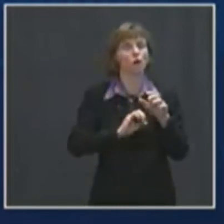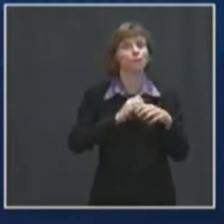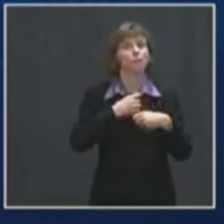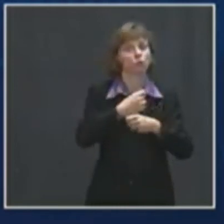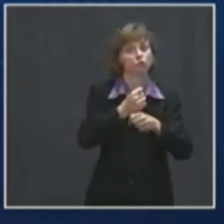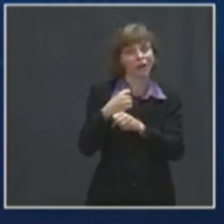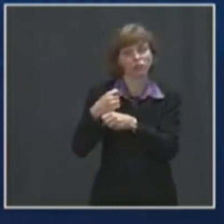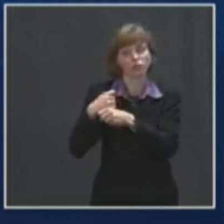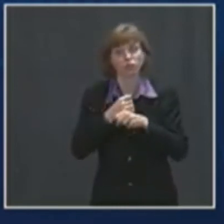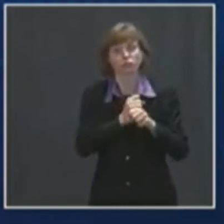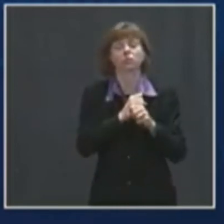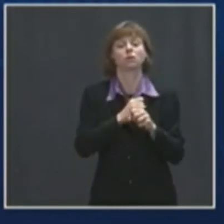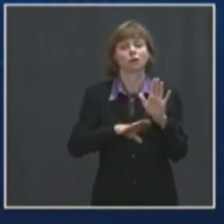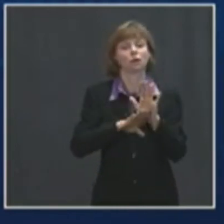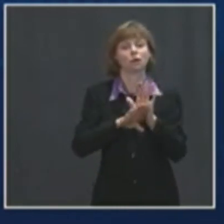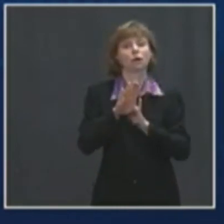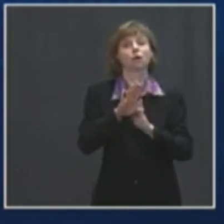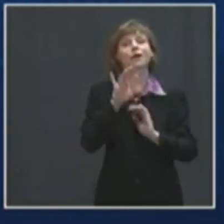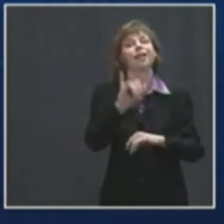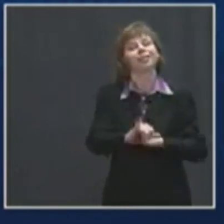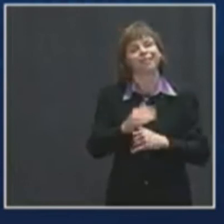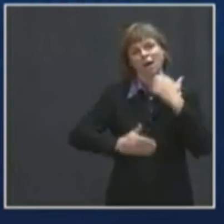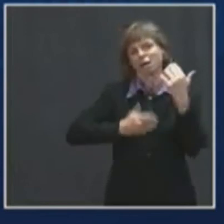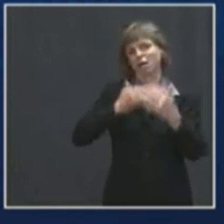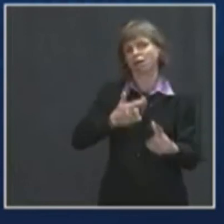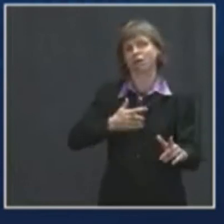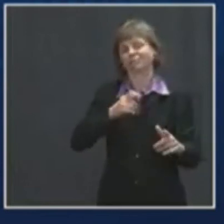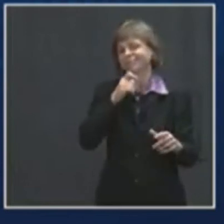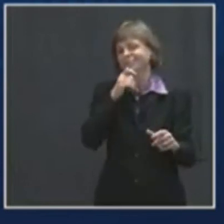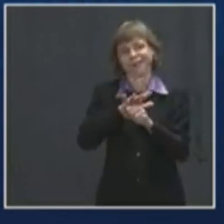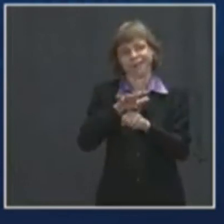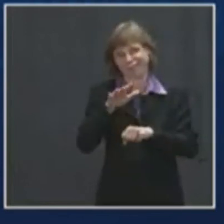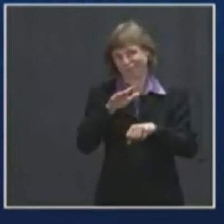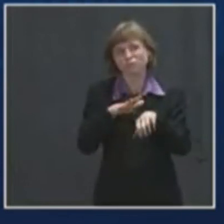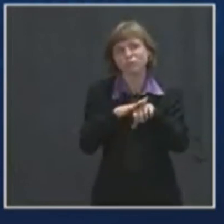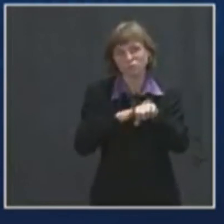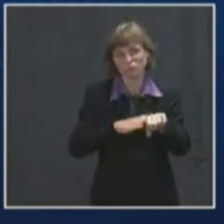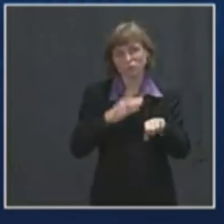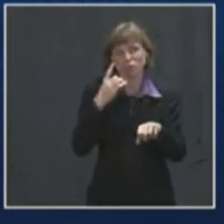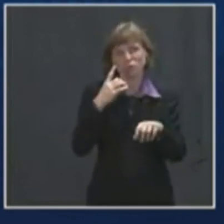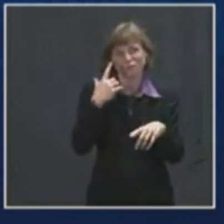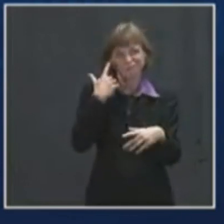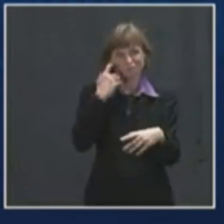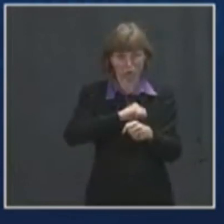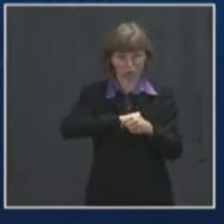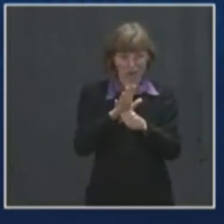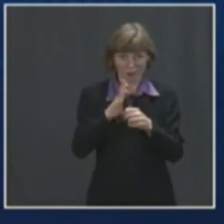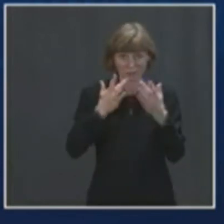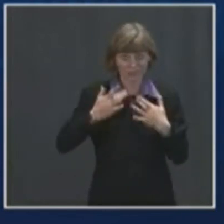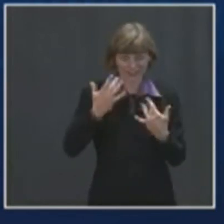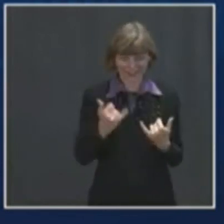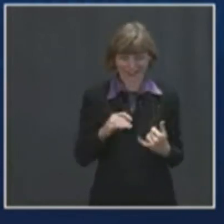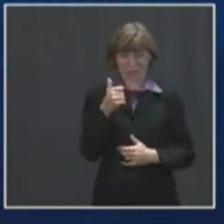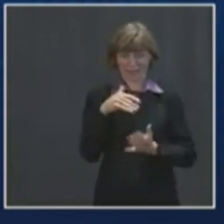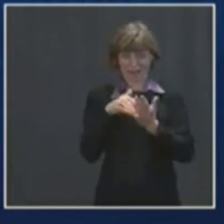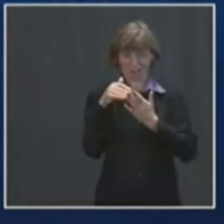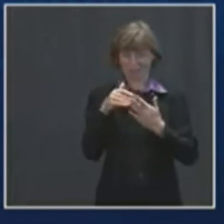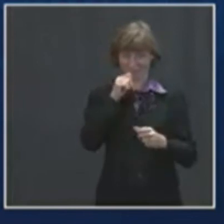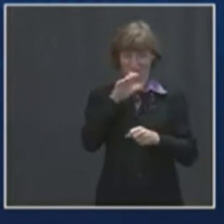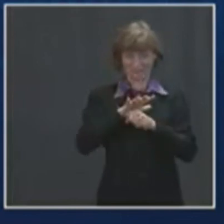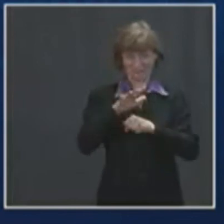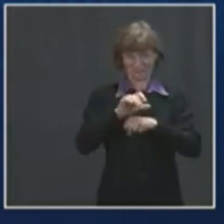rate necessary to pull us out of the pandemic jobs deficit. There are about 10 million fewer jobs now relative to